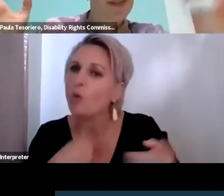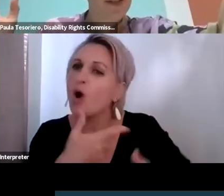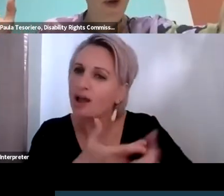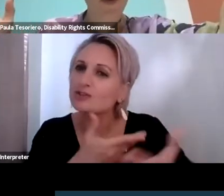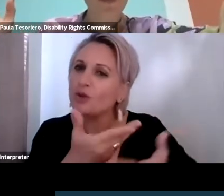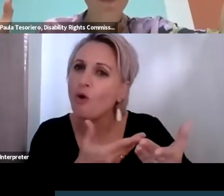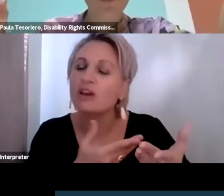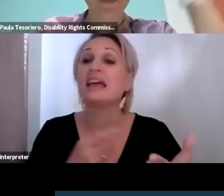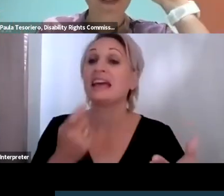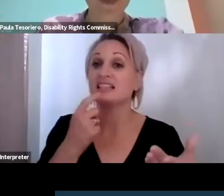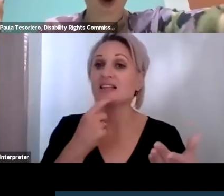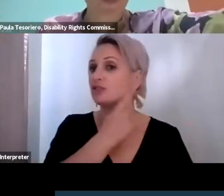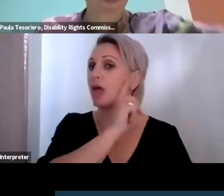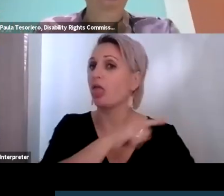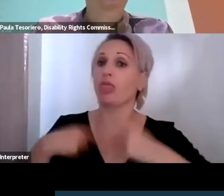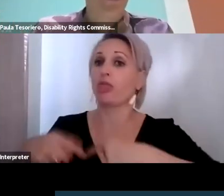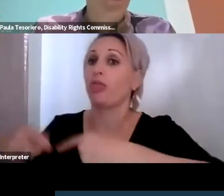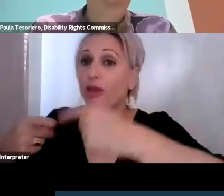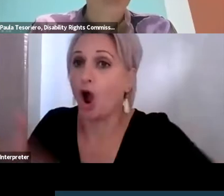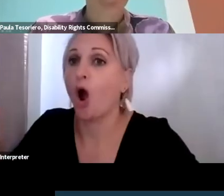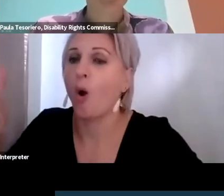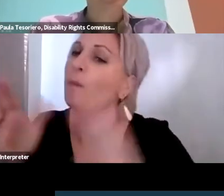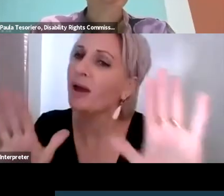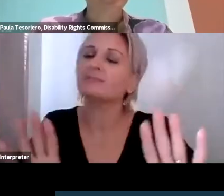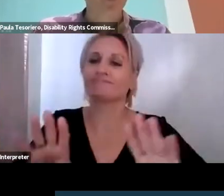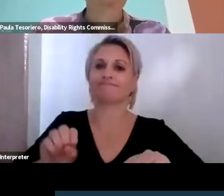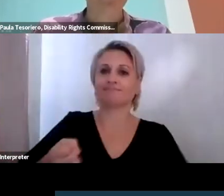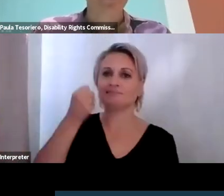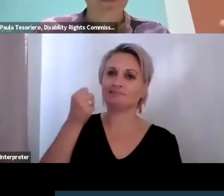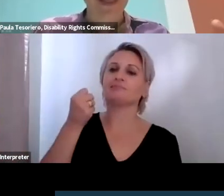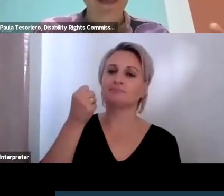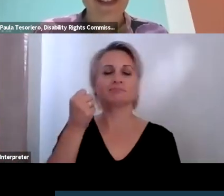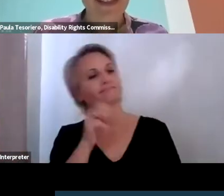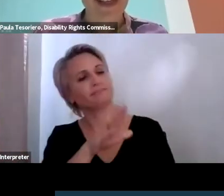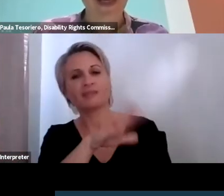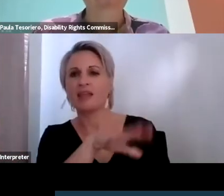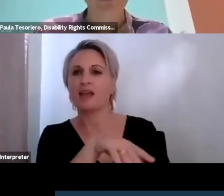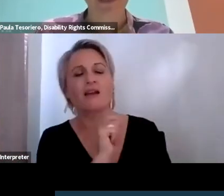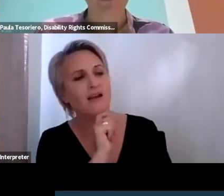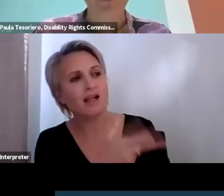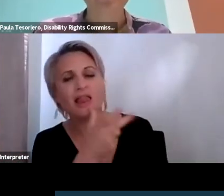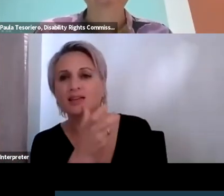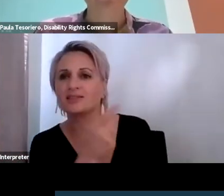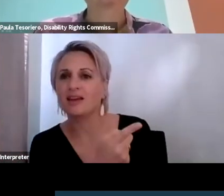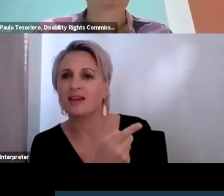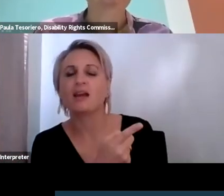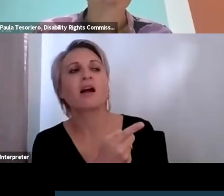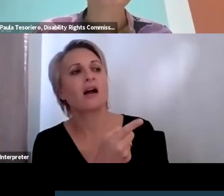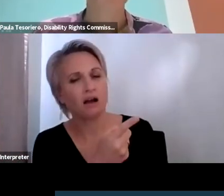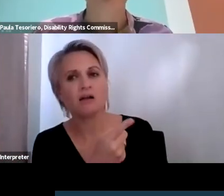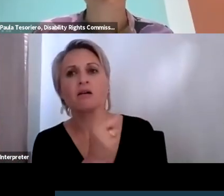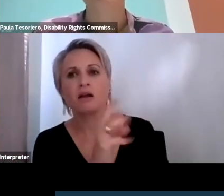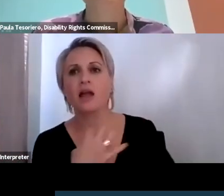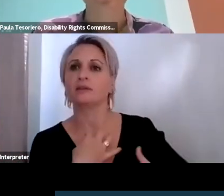just, you know, go, but actually just stopping and listening and recalibrating where I need